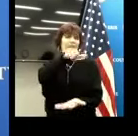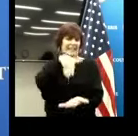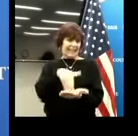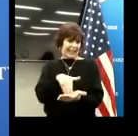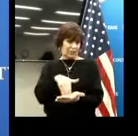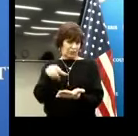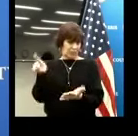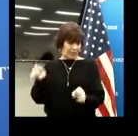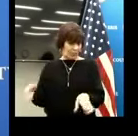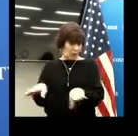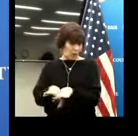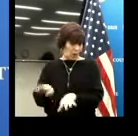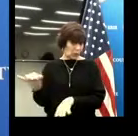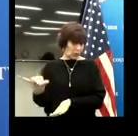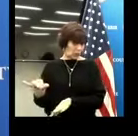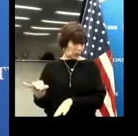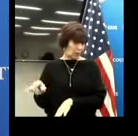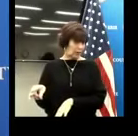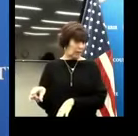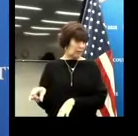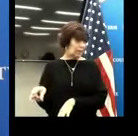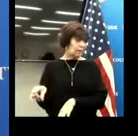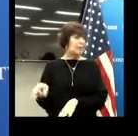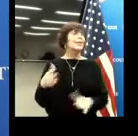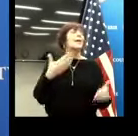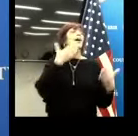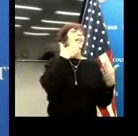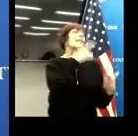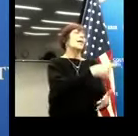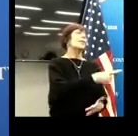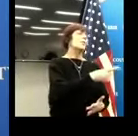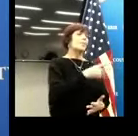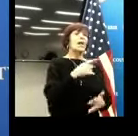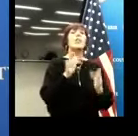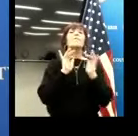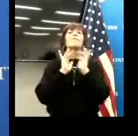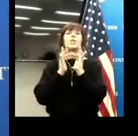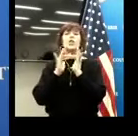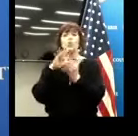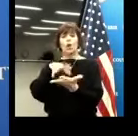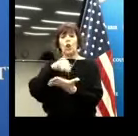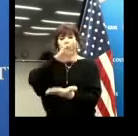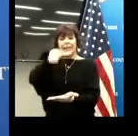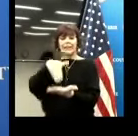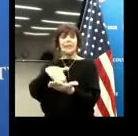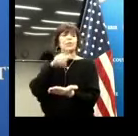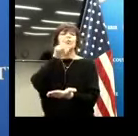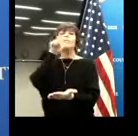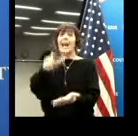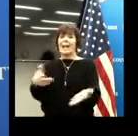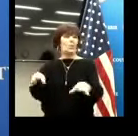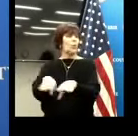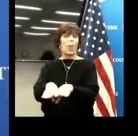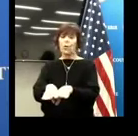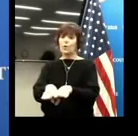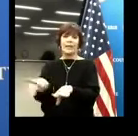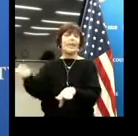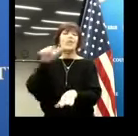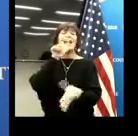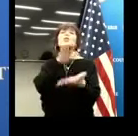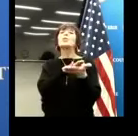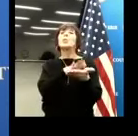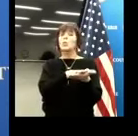they have to close as well with the Orange Zone regulations? Thank you, Aaron, for that question. The virtual learning centers do not have to close. They are not considered